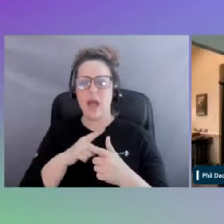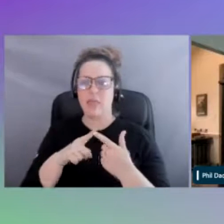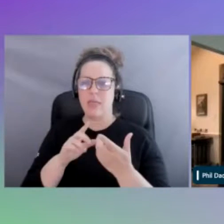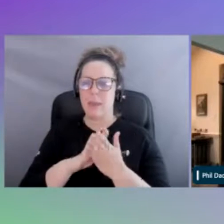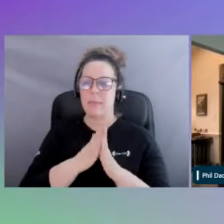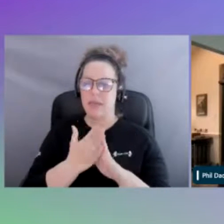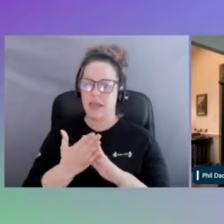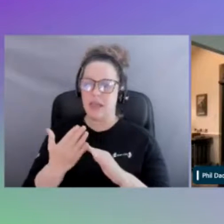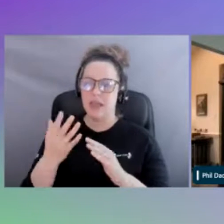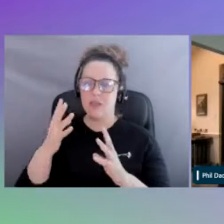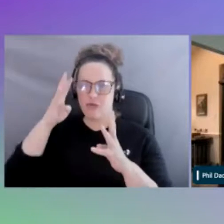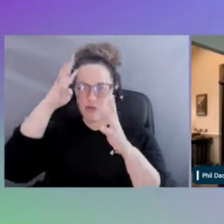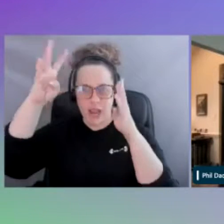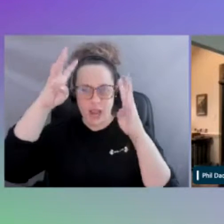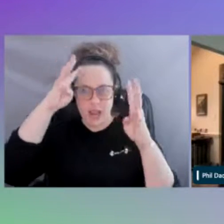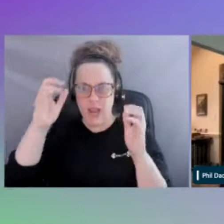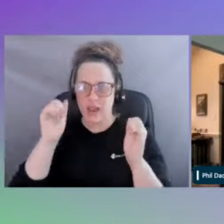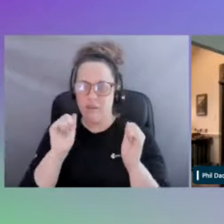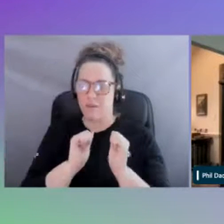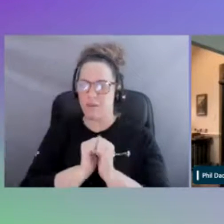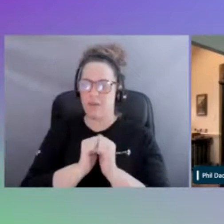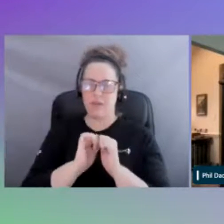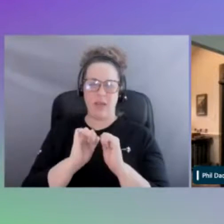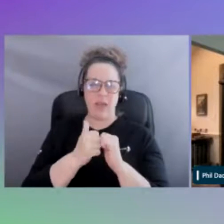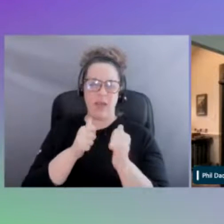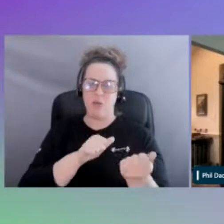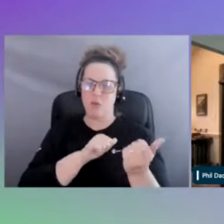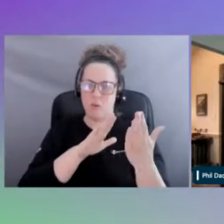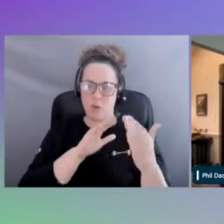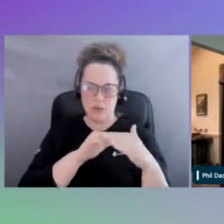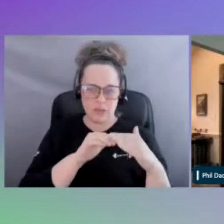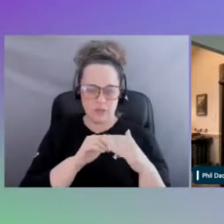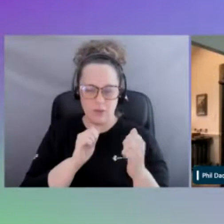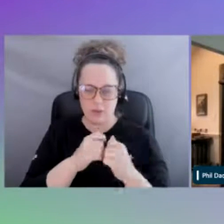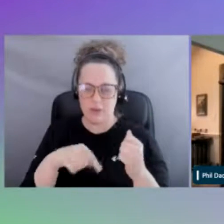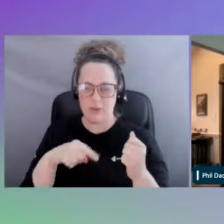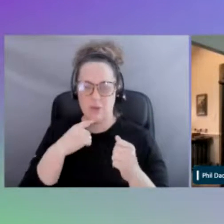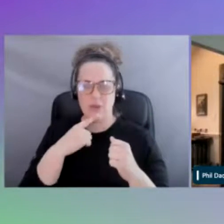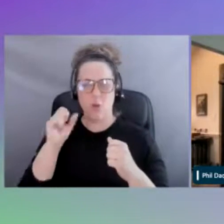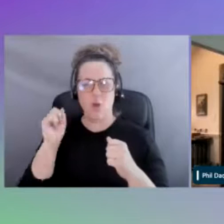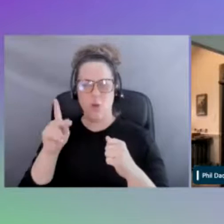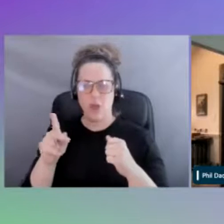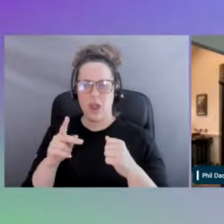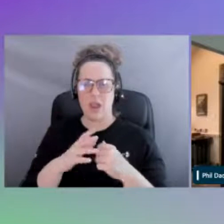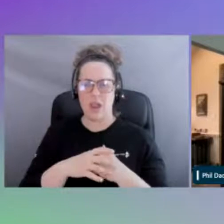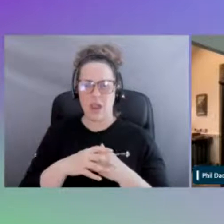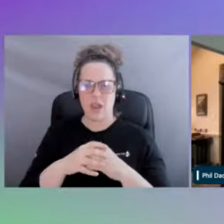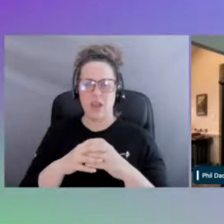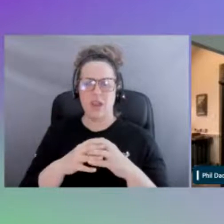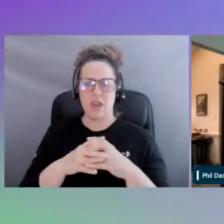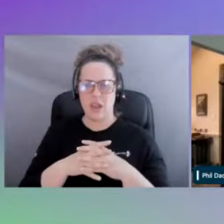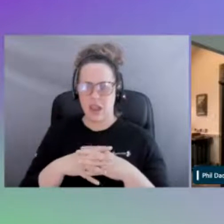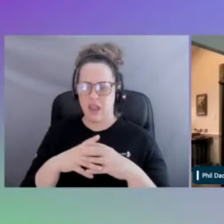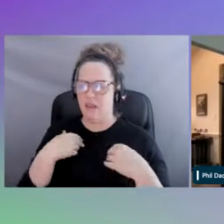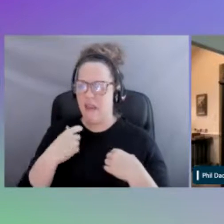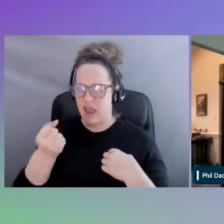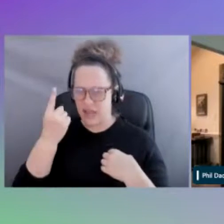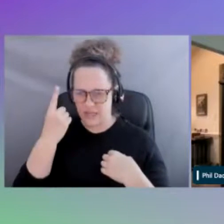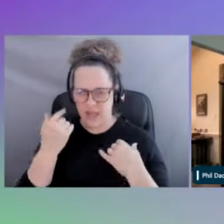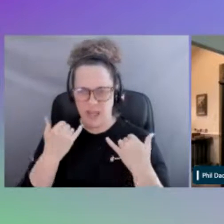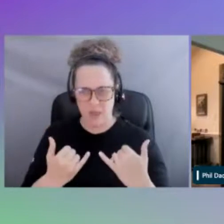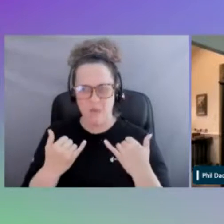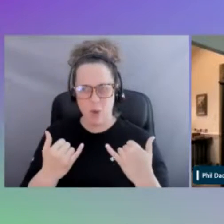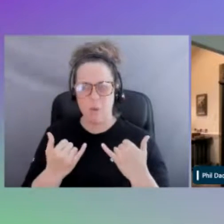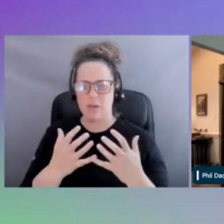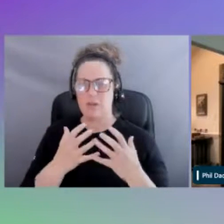being creative with the way that you approach accessibility with them. So saying, okay, I understand at the moment there's